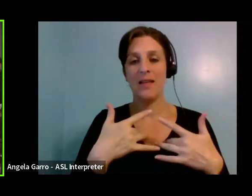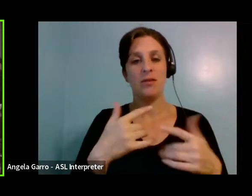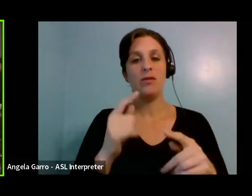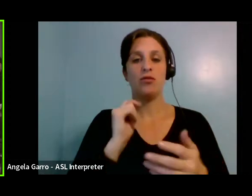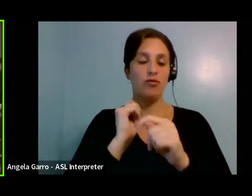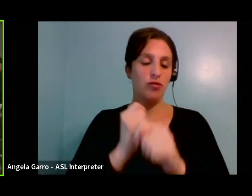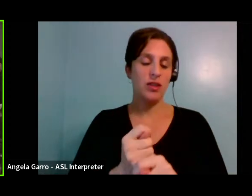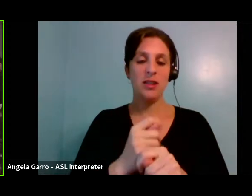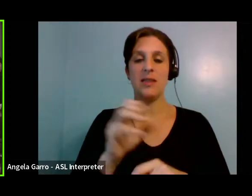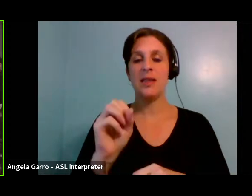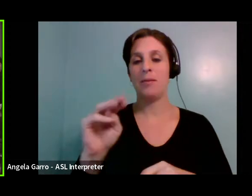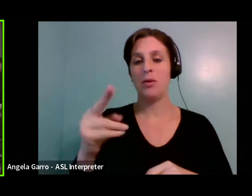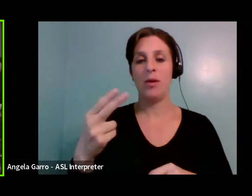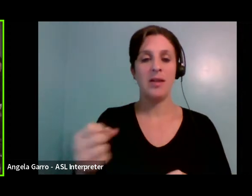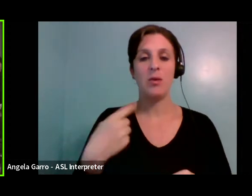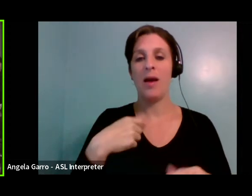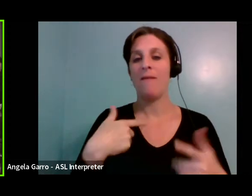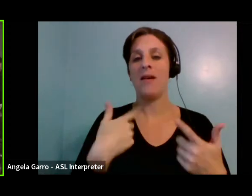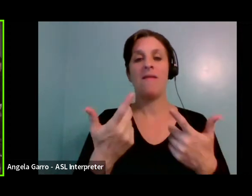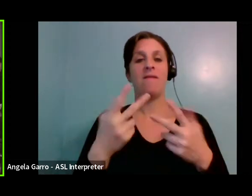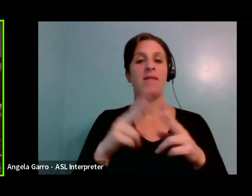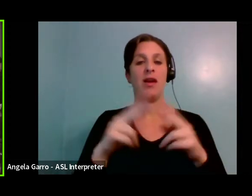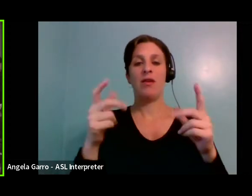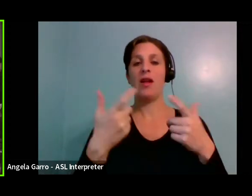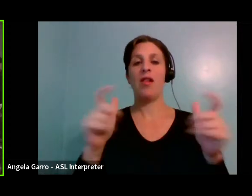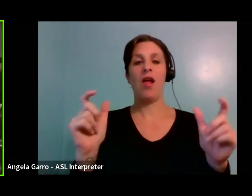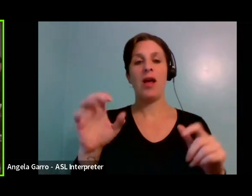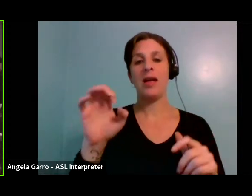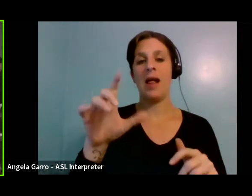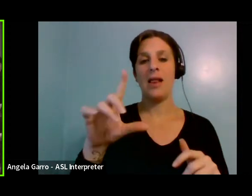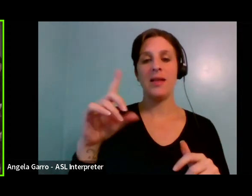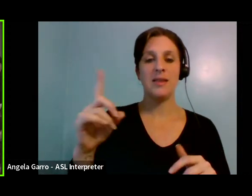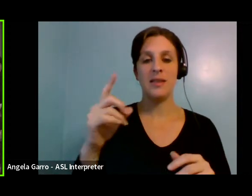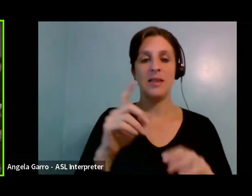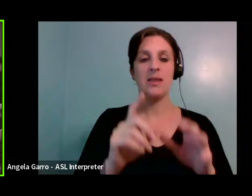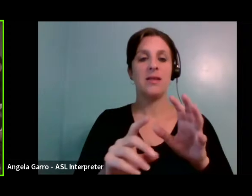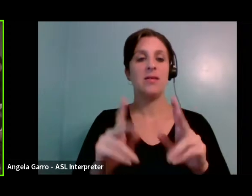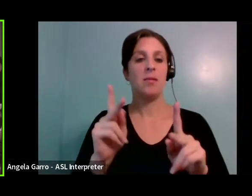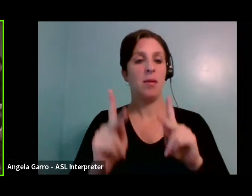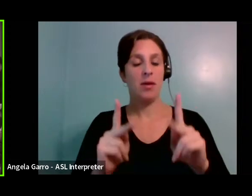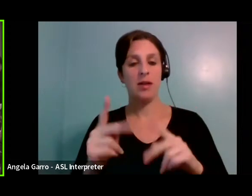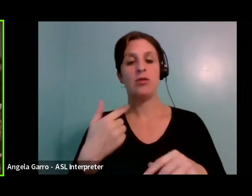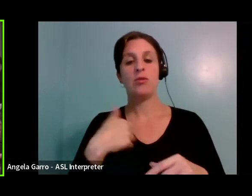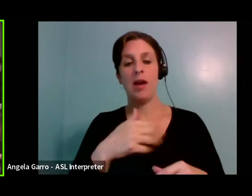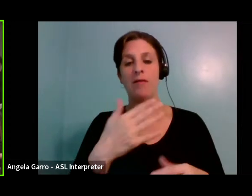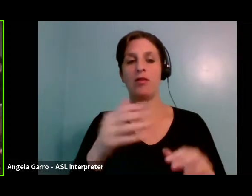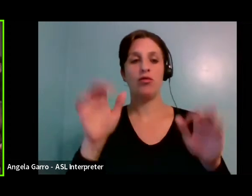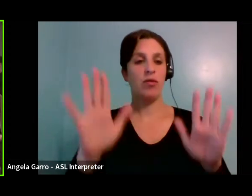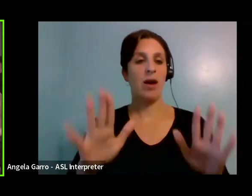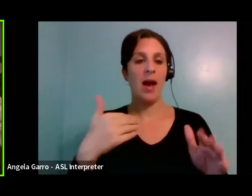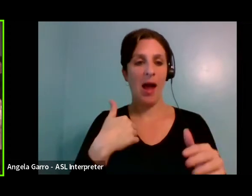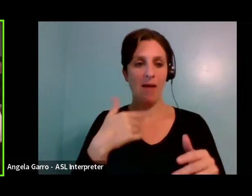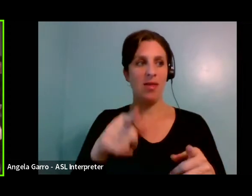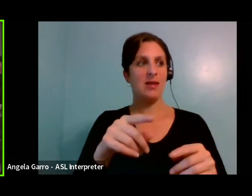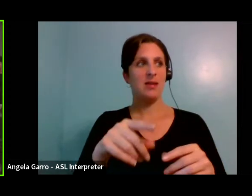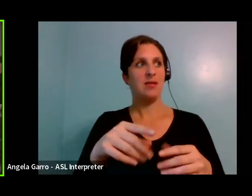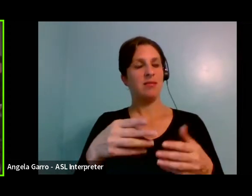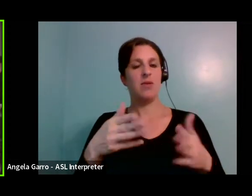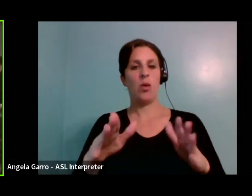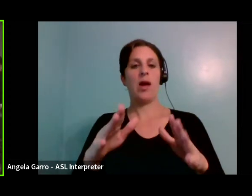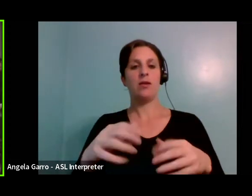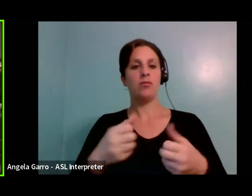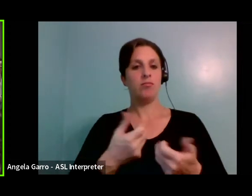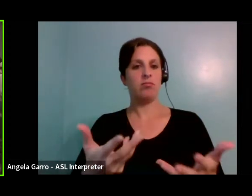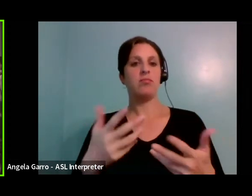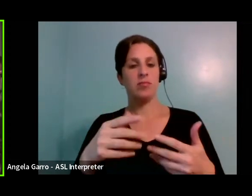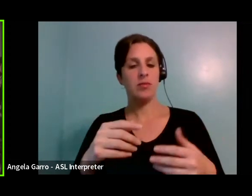a very large ELD population, and it's really great that they have this outlet to be able to play soccer and create community and